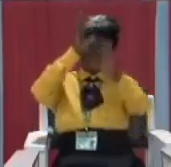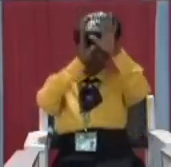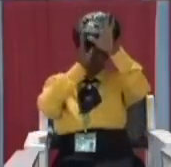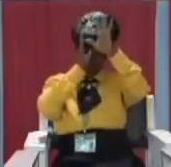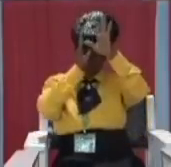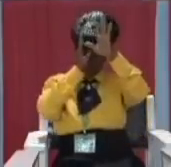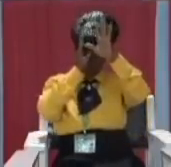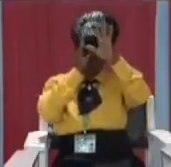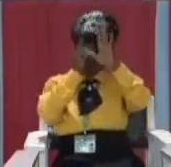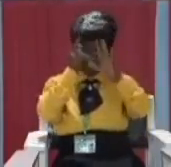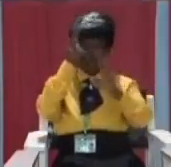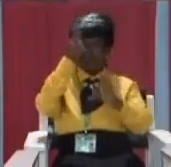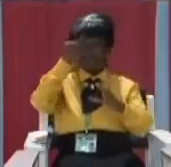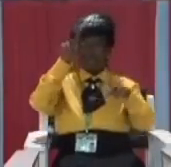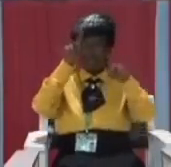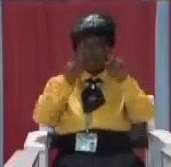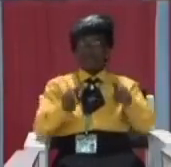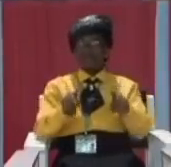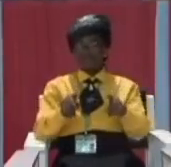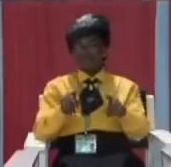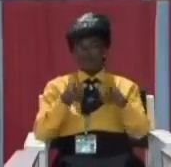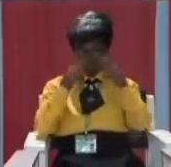The fellow concerned, we understand.